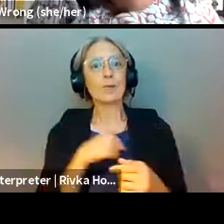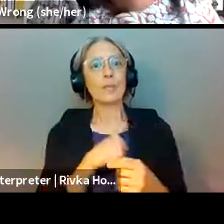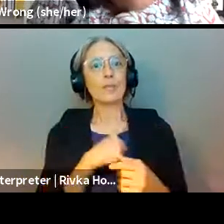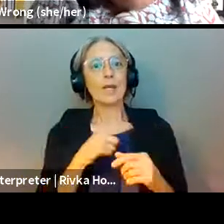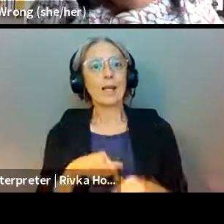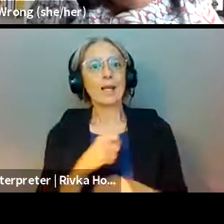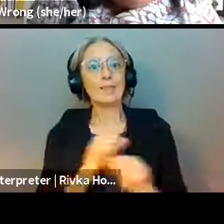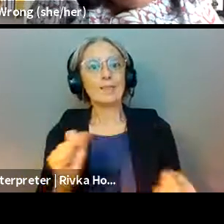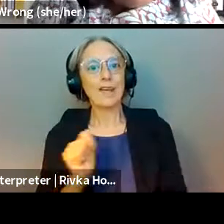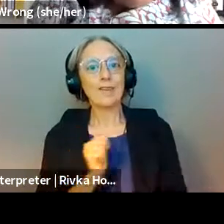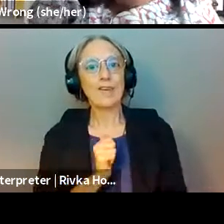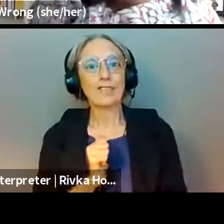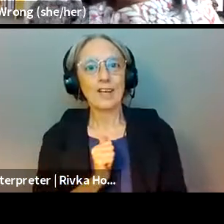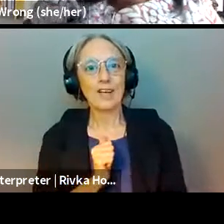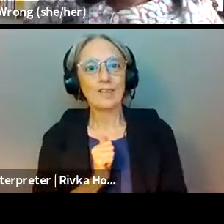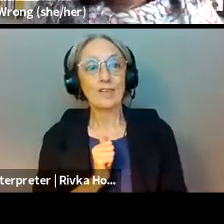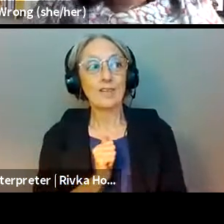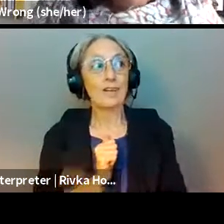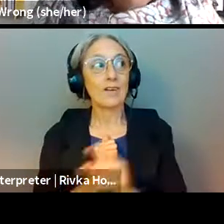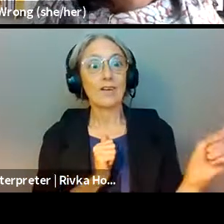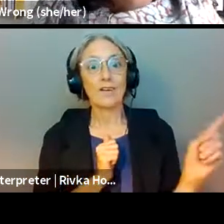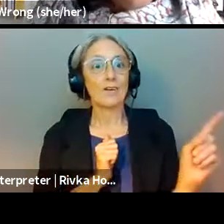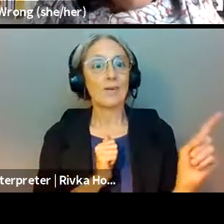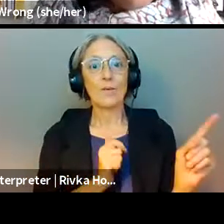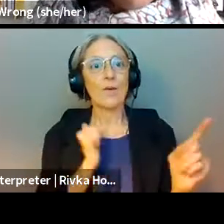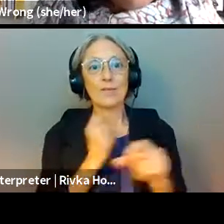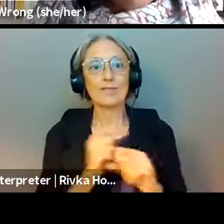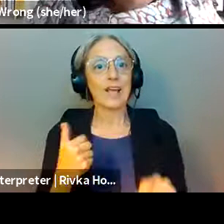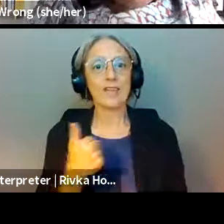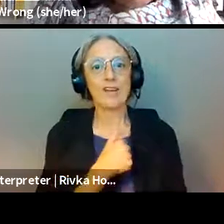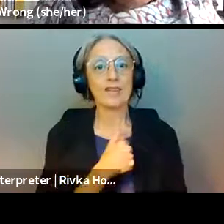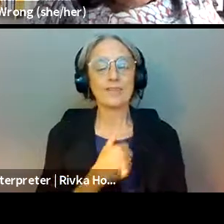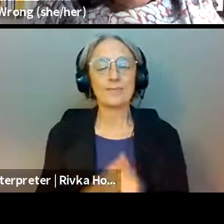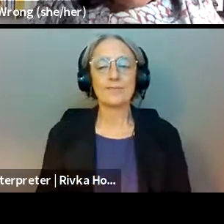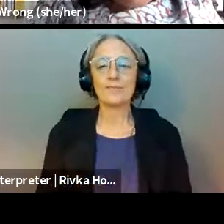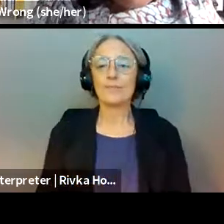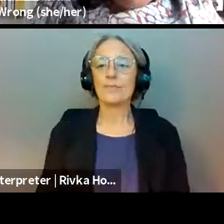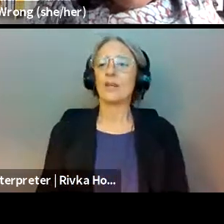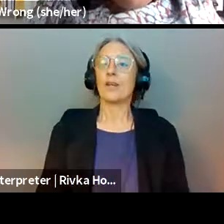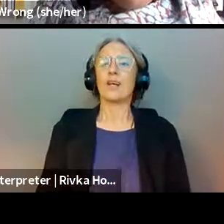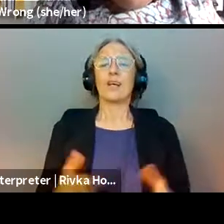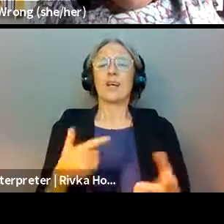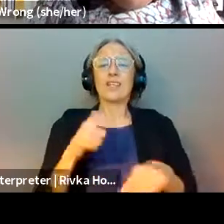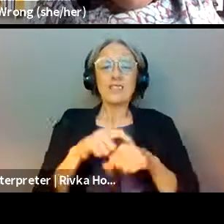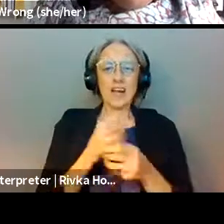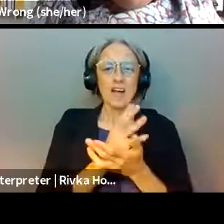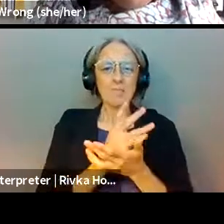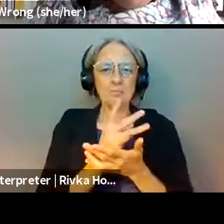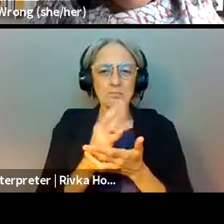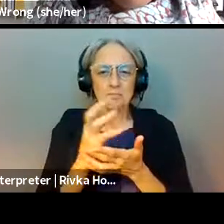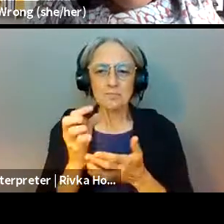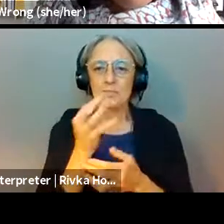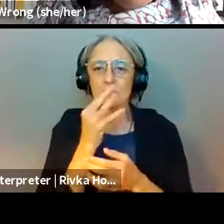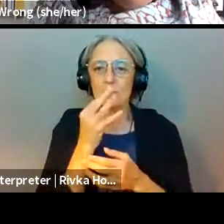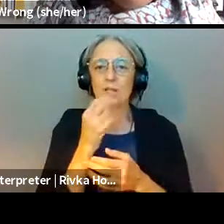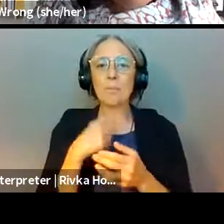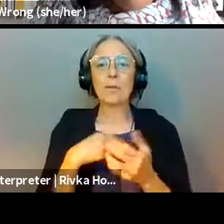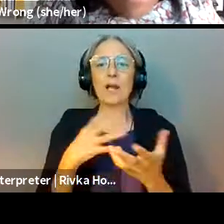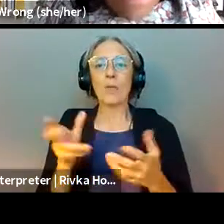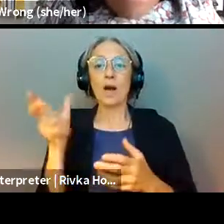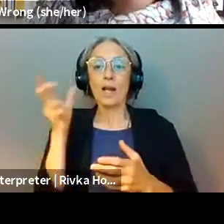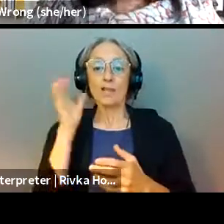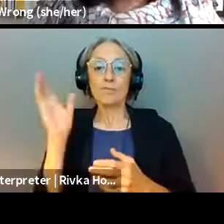I know we're coming up on time, but would really want to hear from Jen